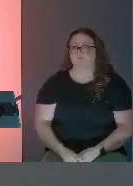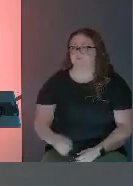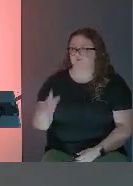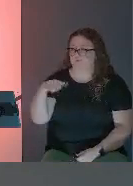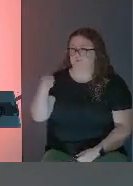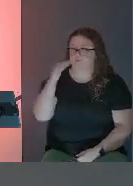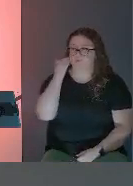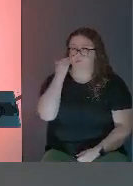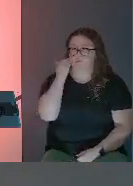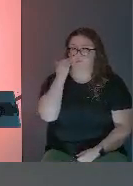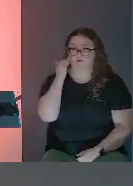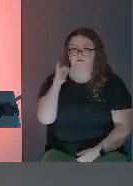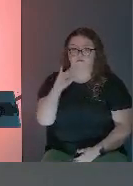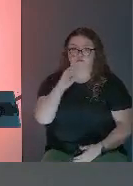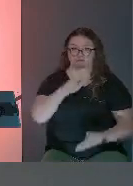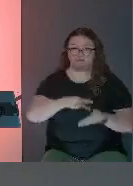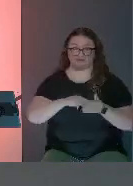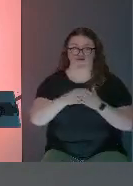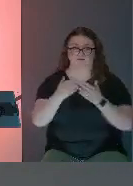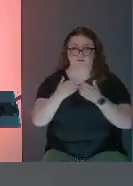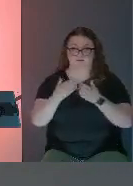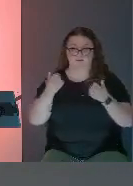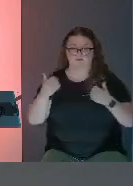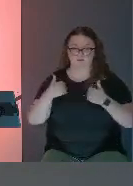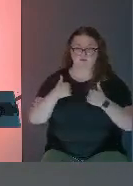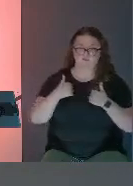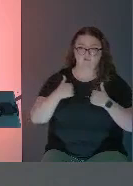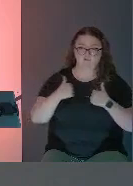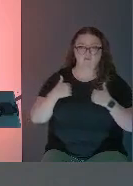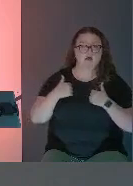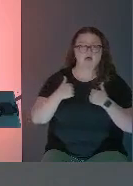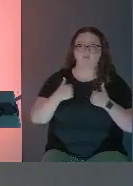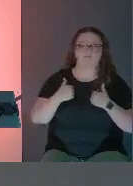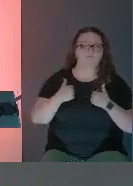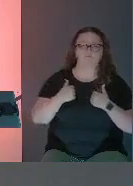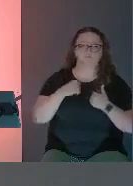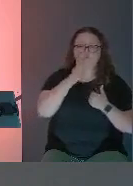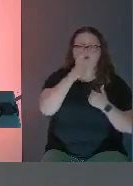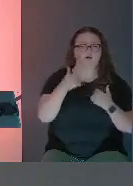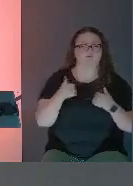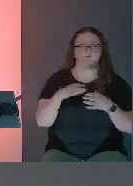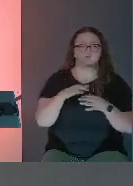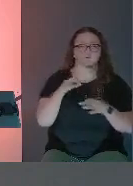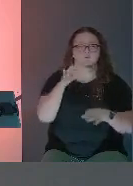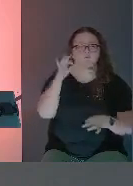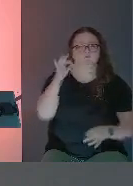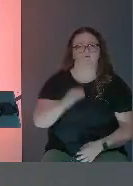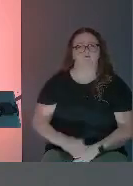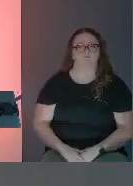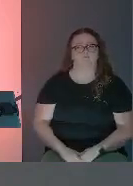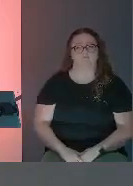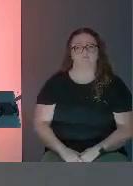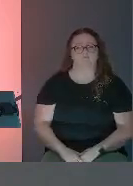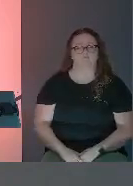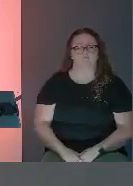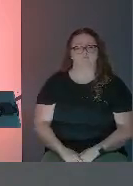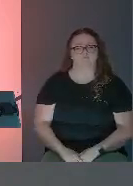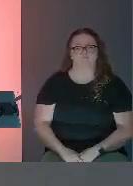this is what separates you and I from the animal kingdom? He never gave souls to the rest of those animals that he created in that very same